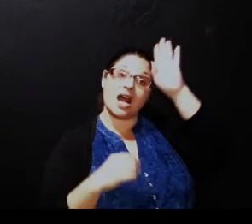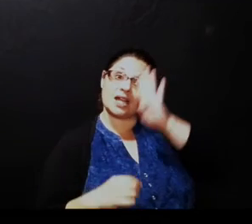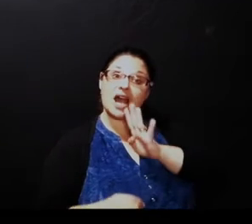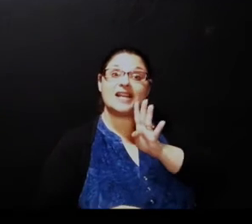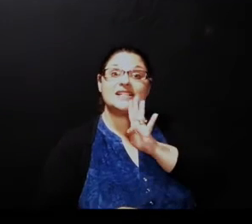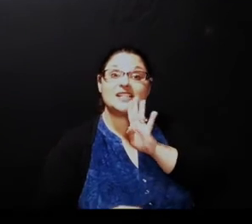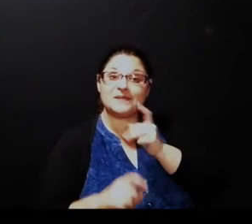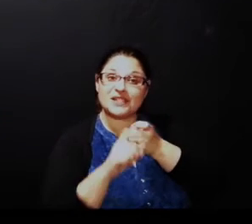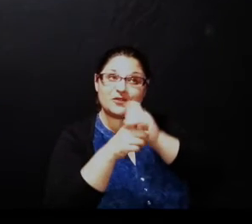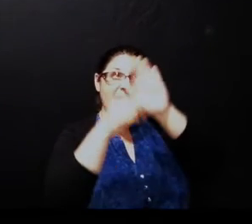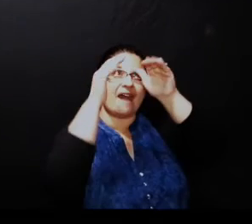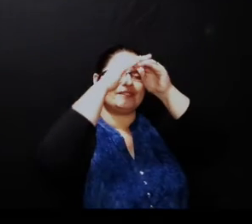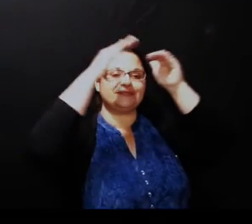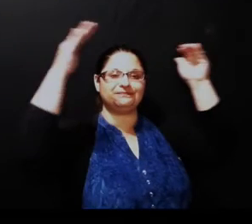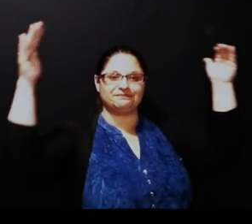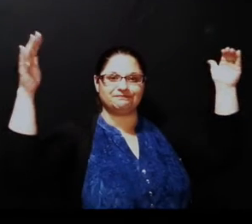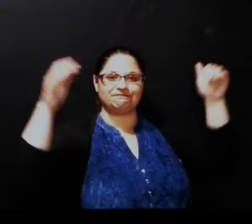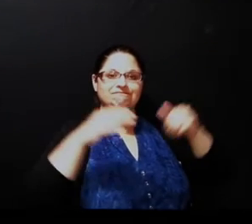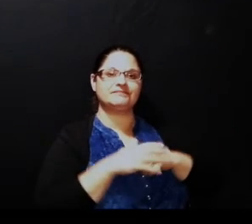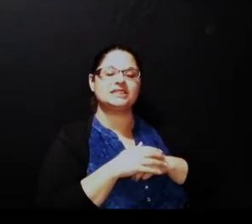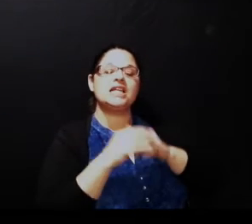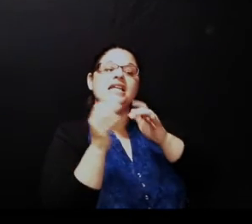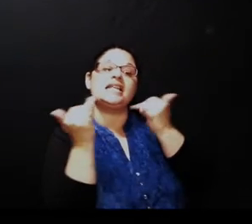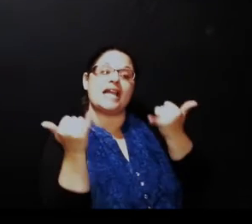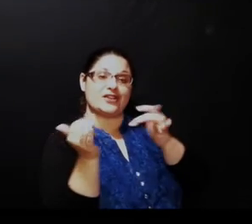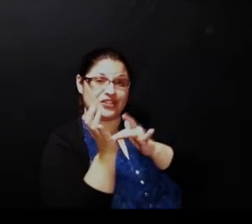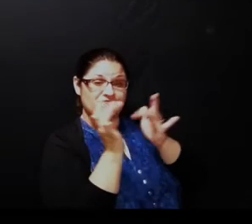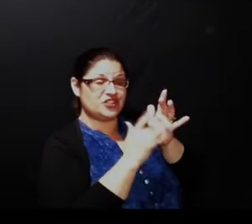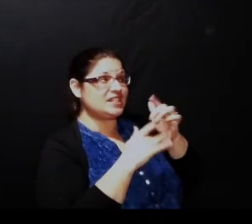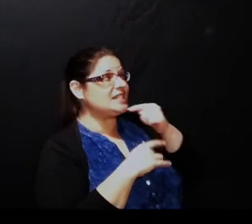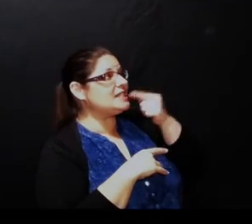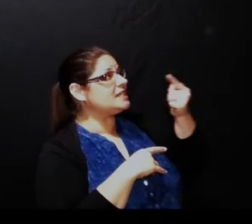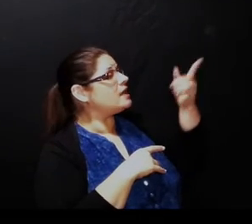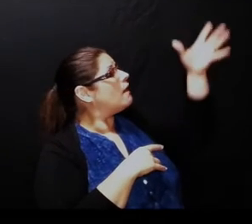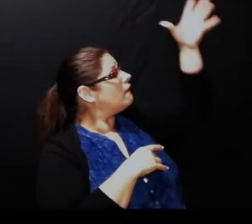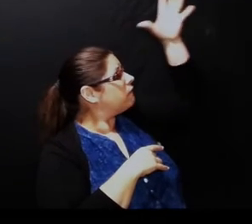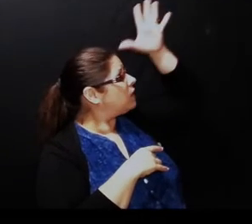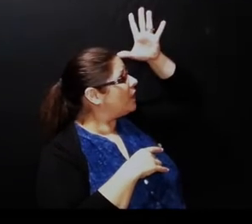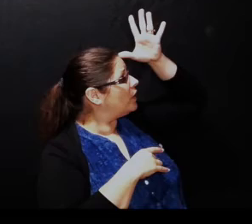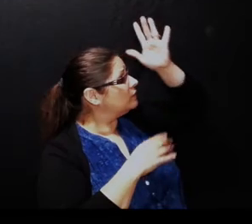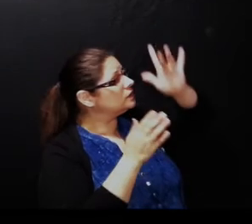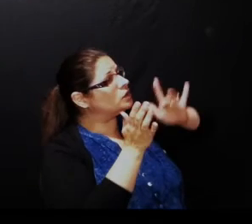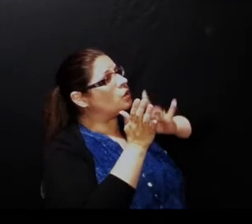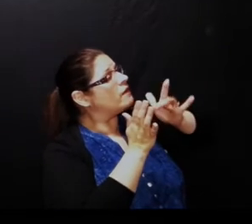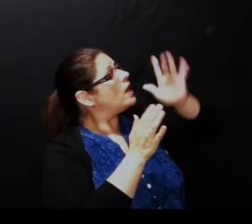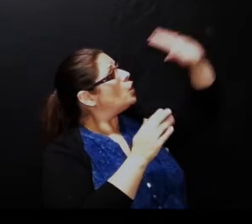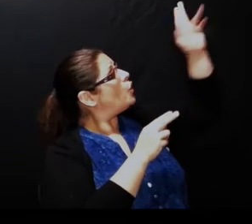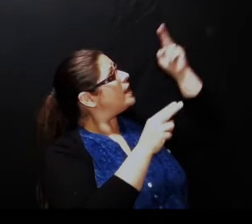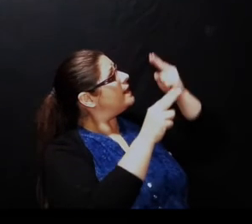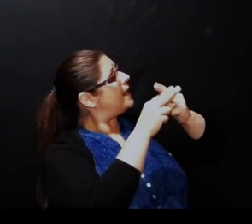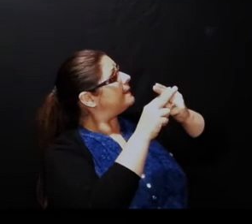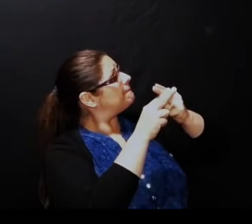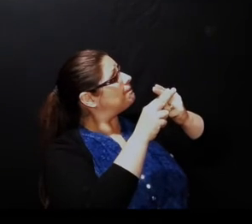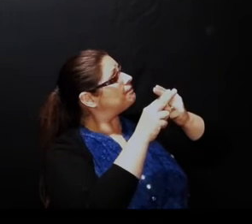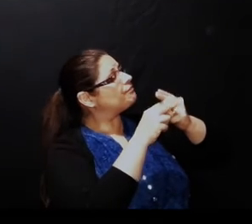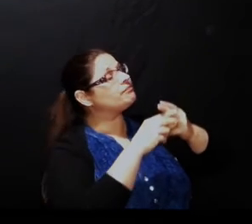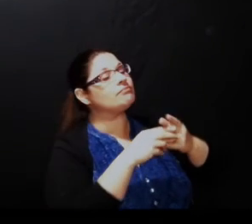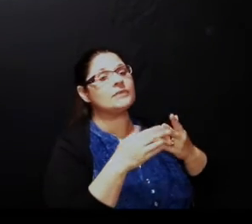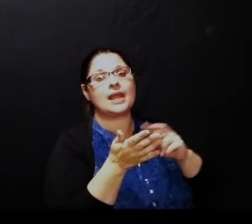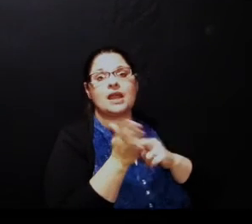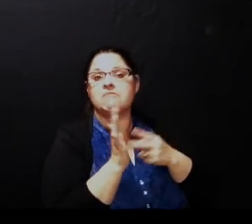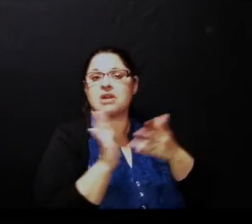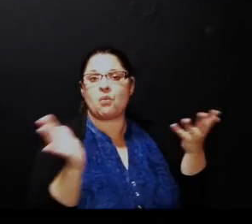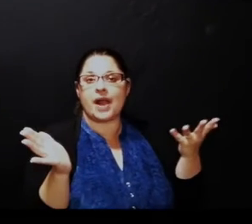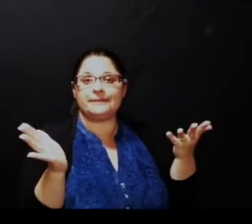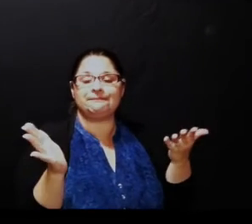28. If you have a red letter Bible, you see the words that Jesus speaks. Father, glorify thy name. In essence, he's saying, through